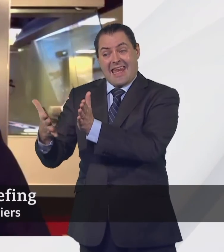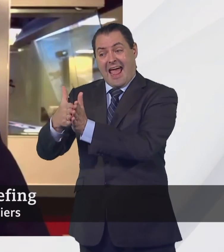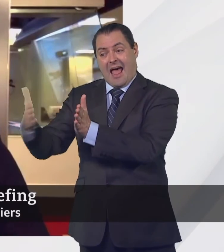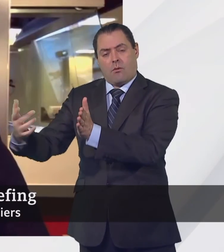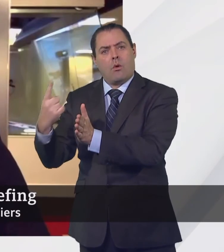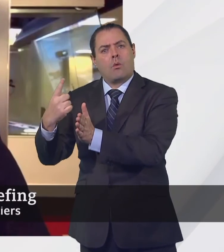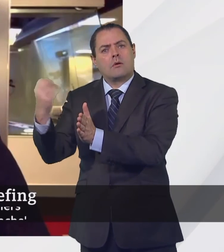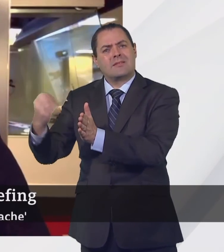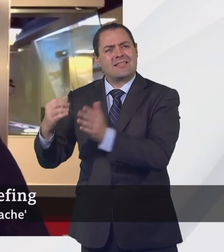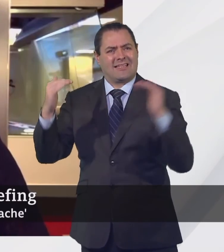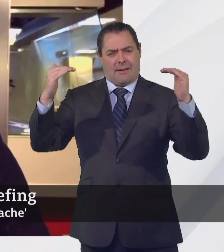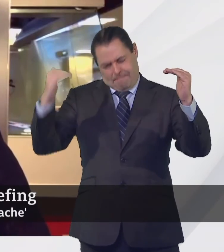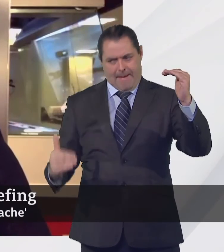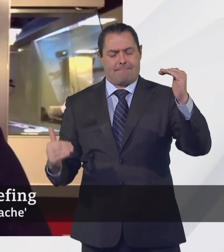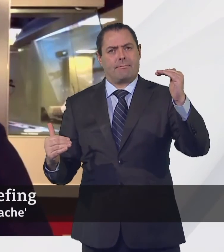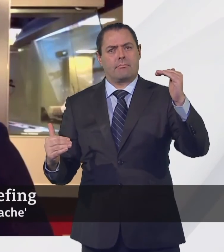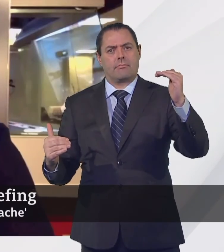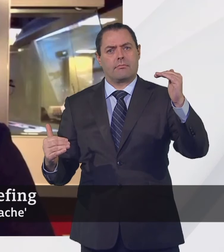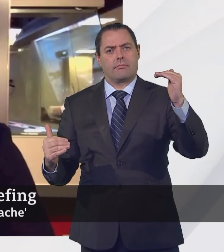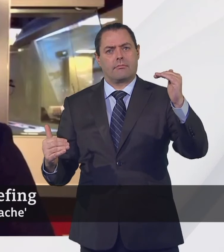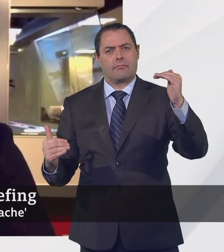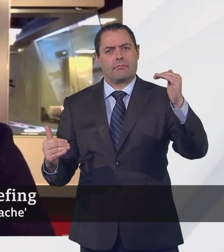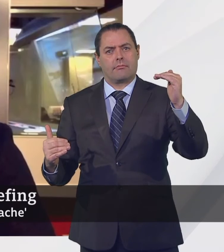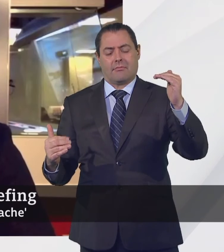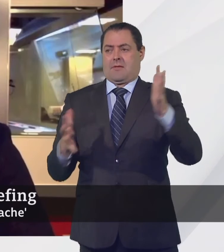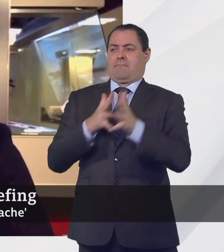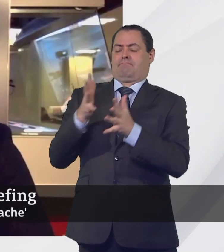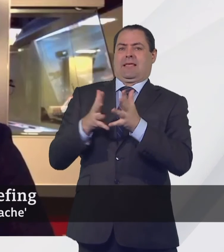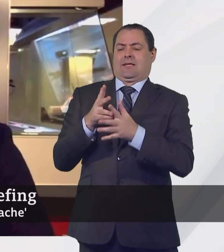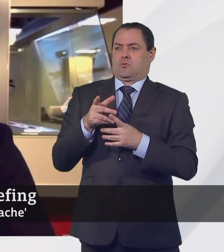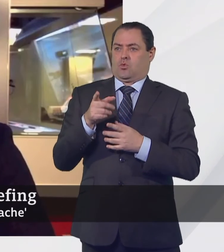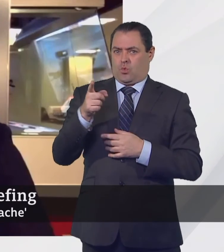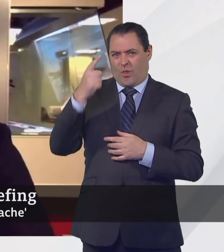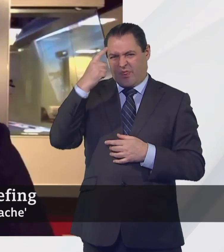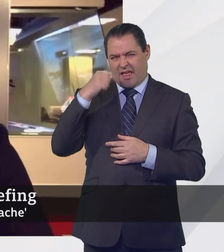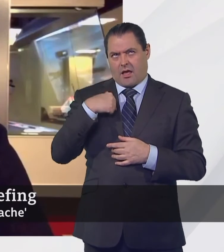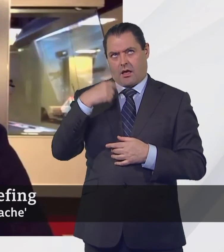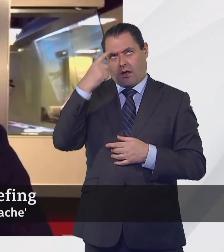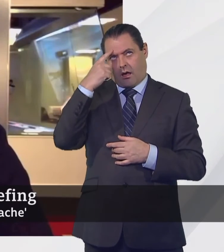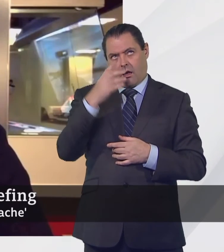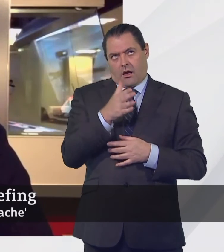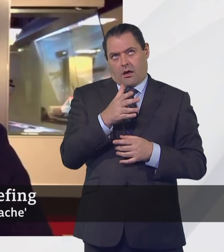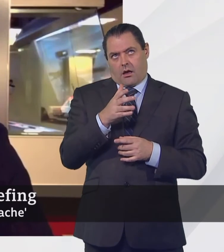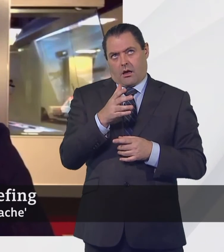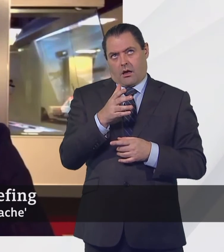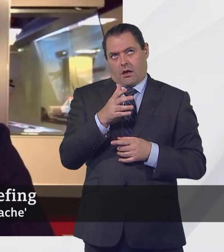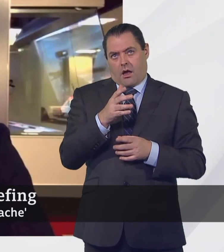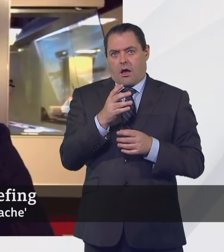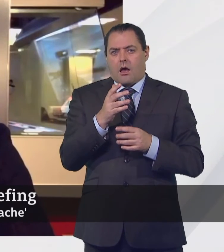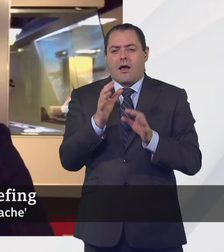the inevitable rise in cases over that 5-day Christmas period by being tougher with